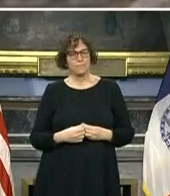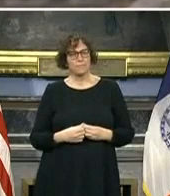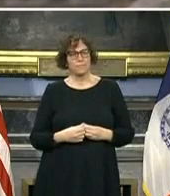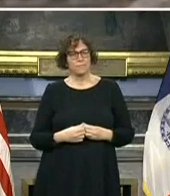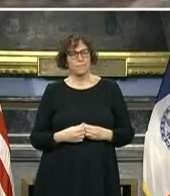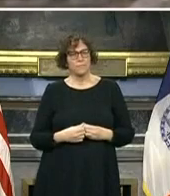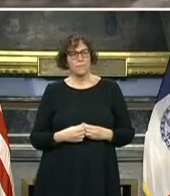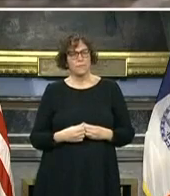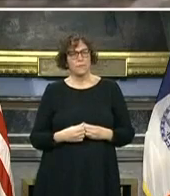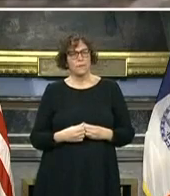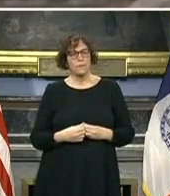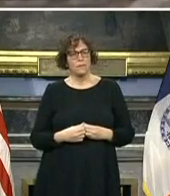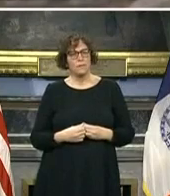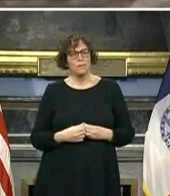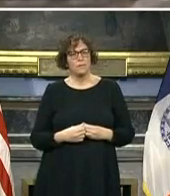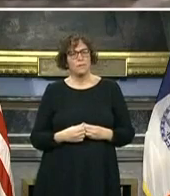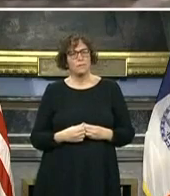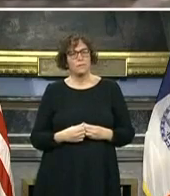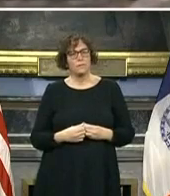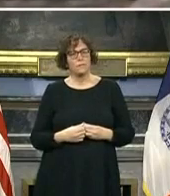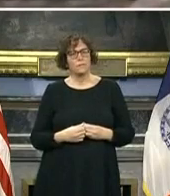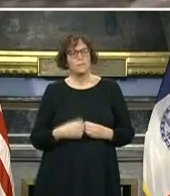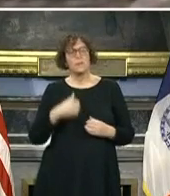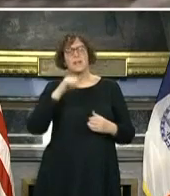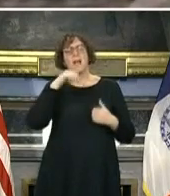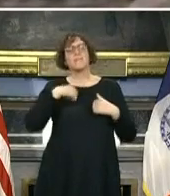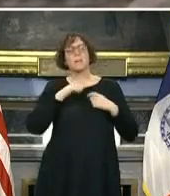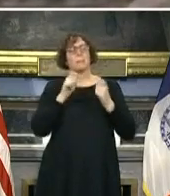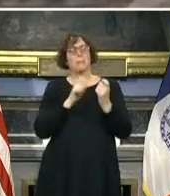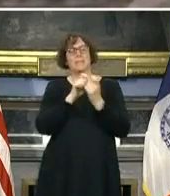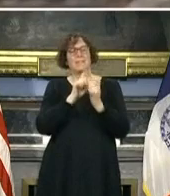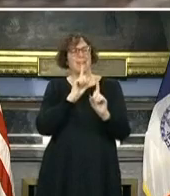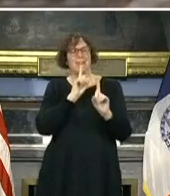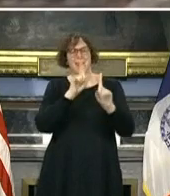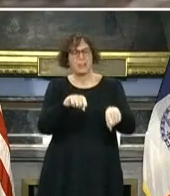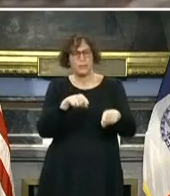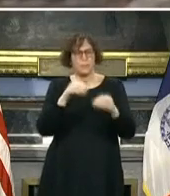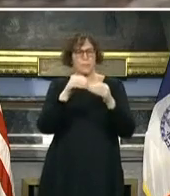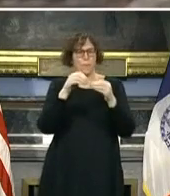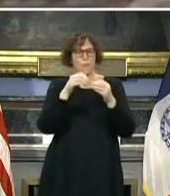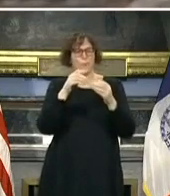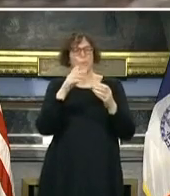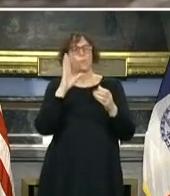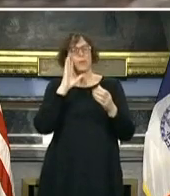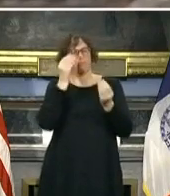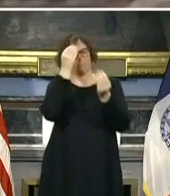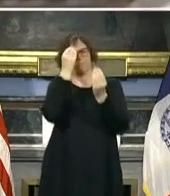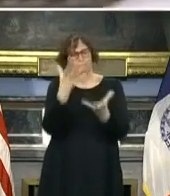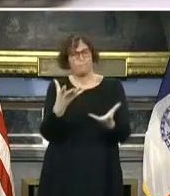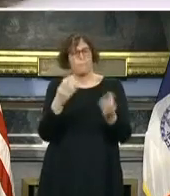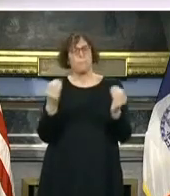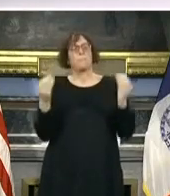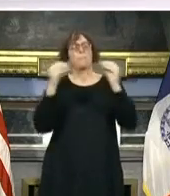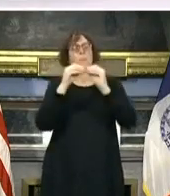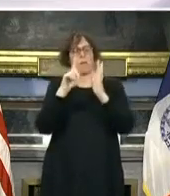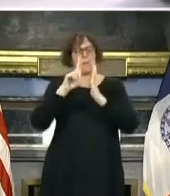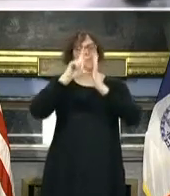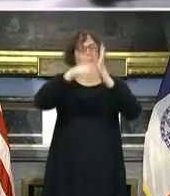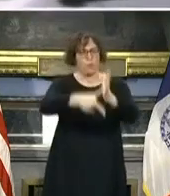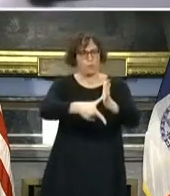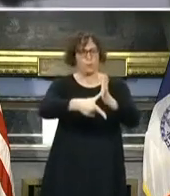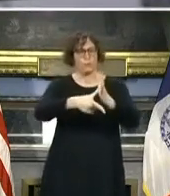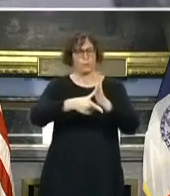more specific answer from my team. We need to get that support there, obviously. And we also have a number of